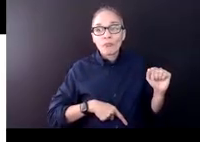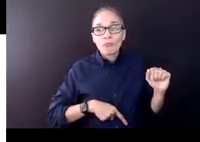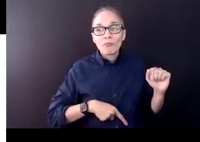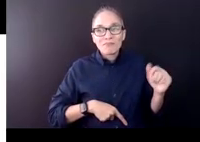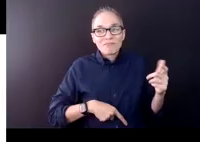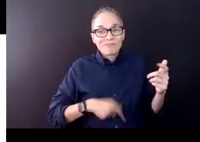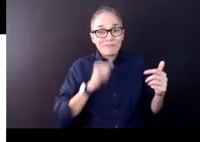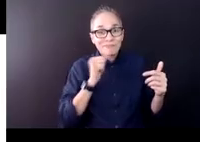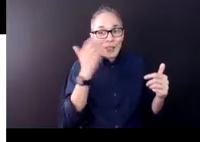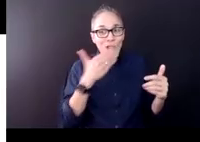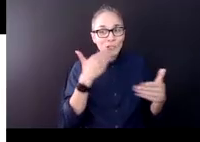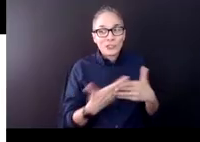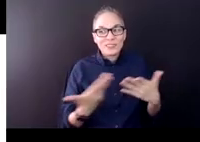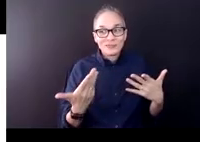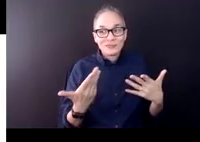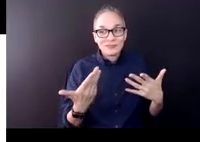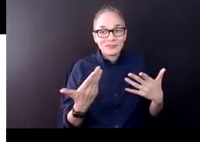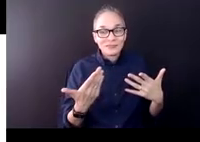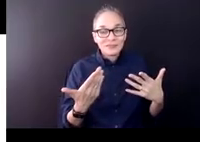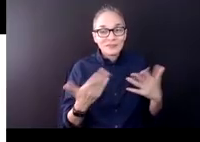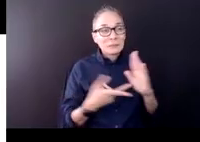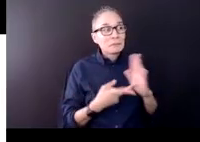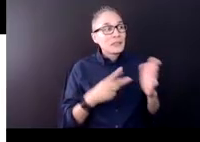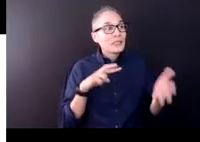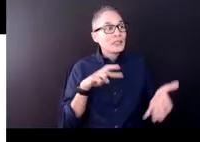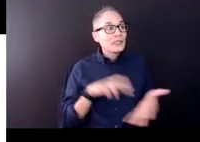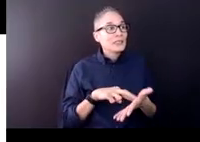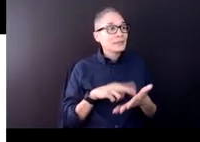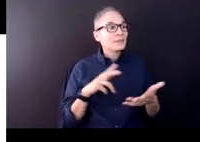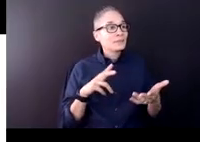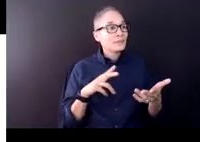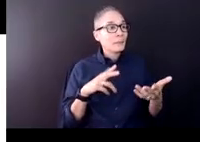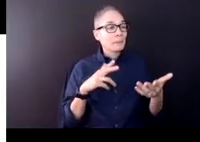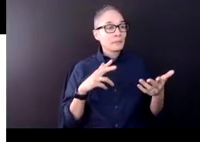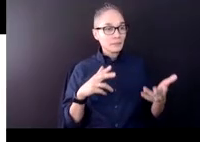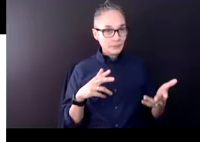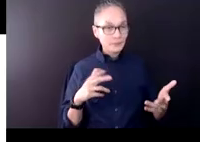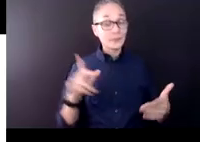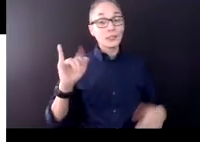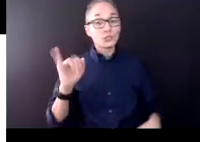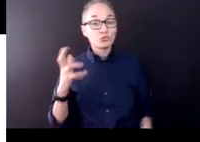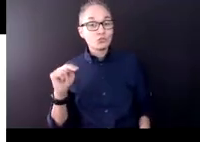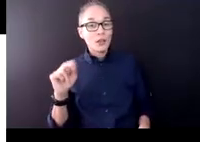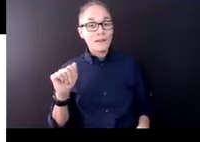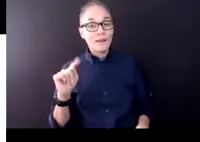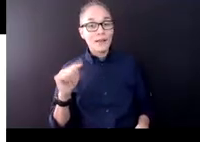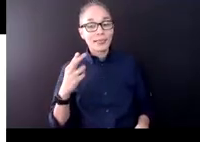doesn't look good. And so, and Jonathan Haidt, he